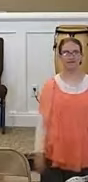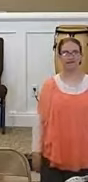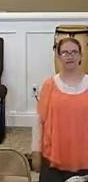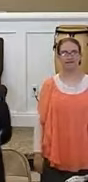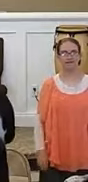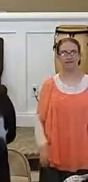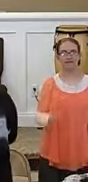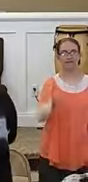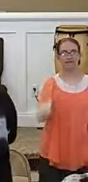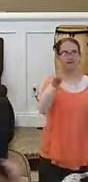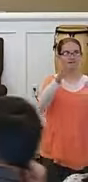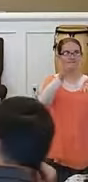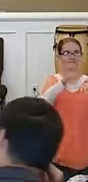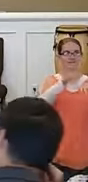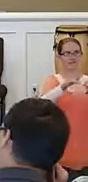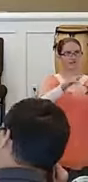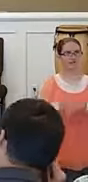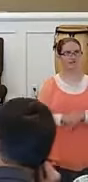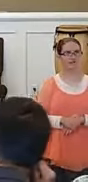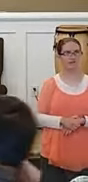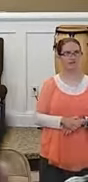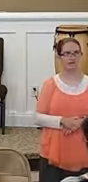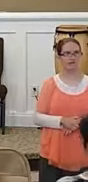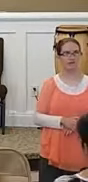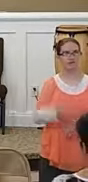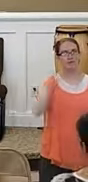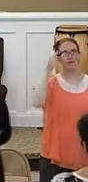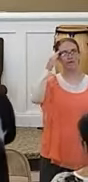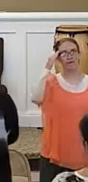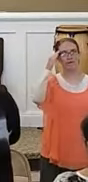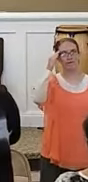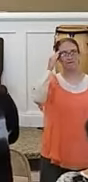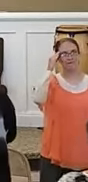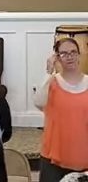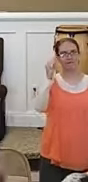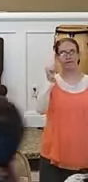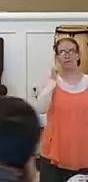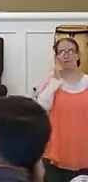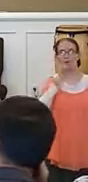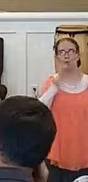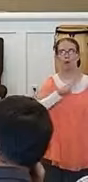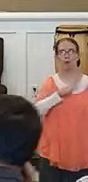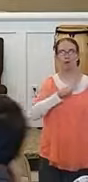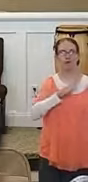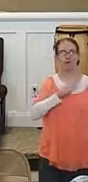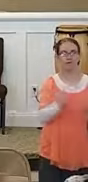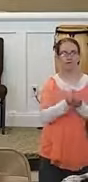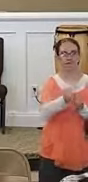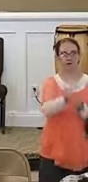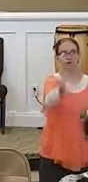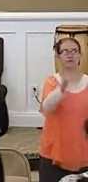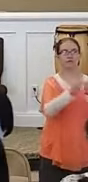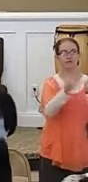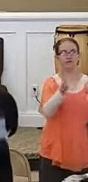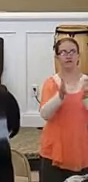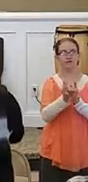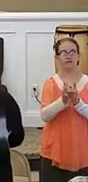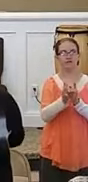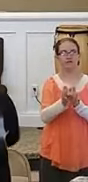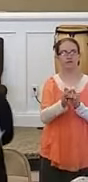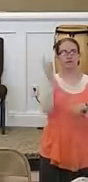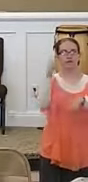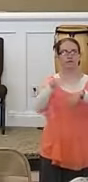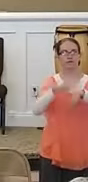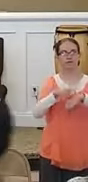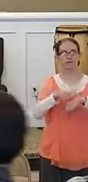you finally touch him, you know, there was a little lady that was following Jesus. Amen. One time